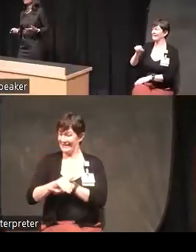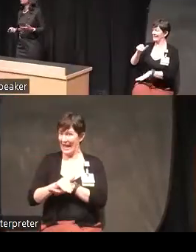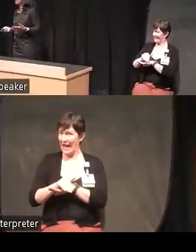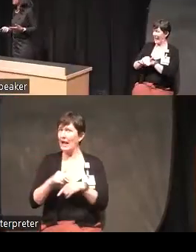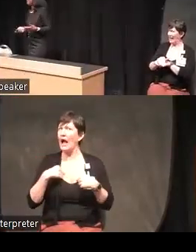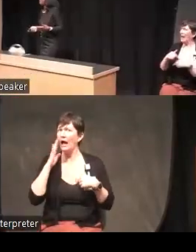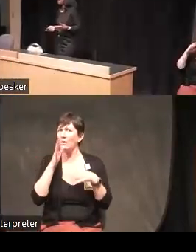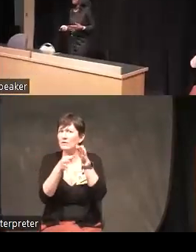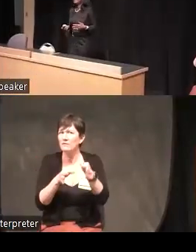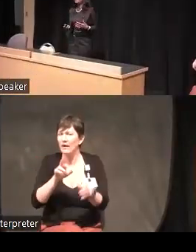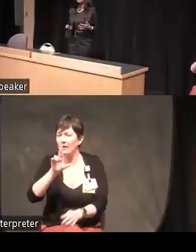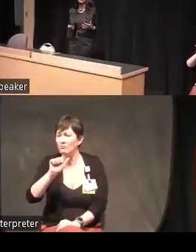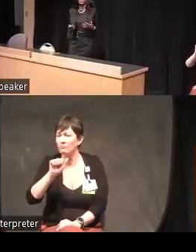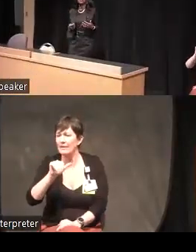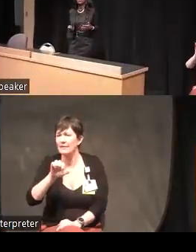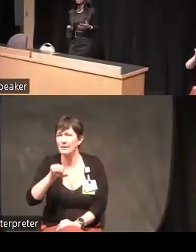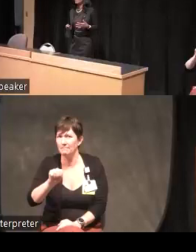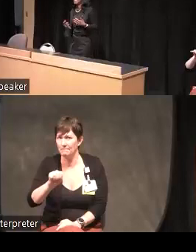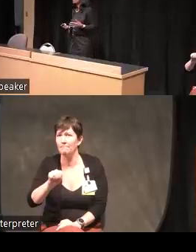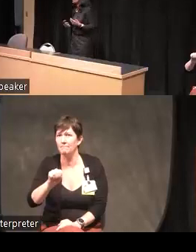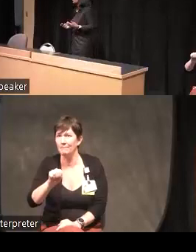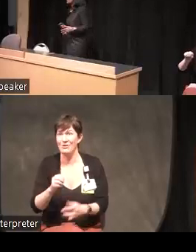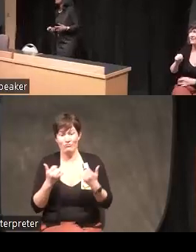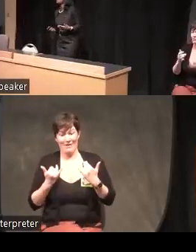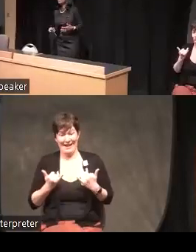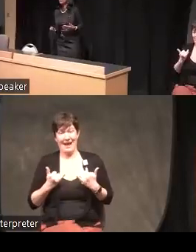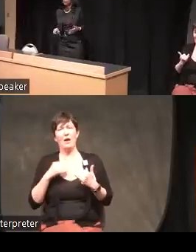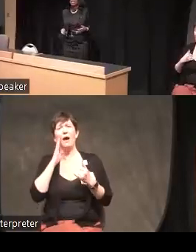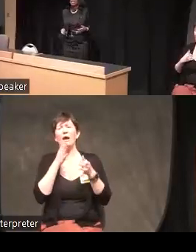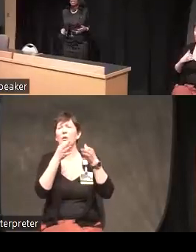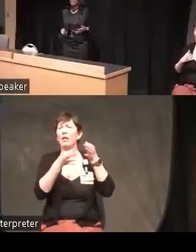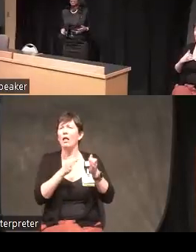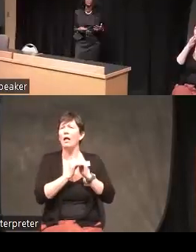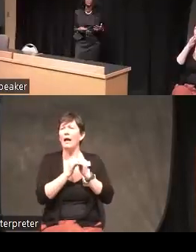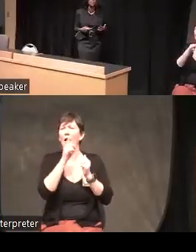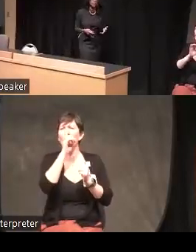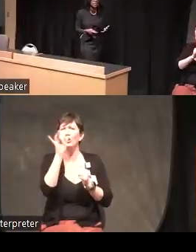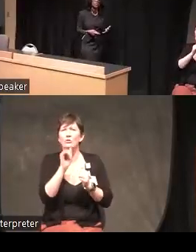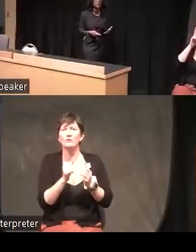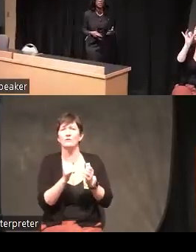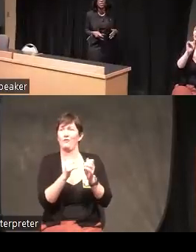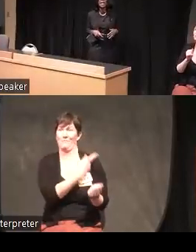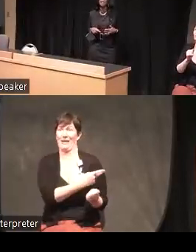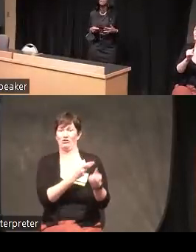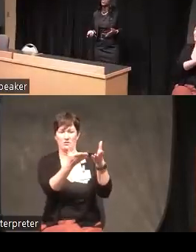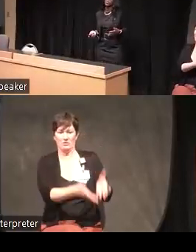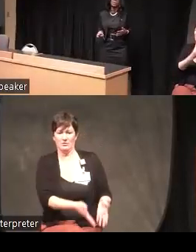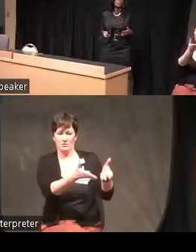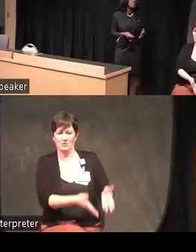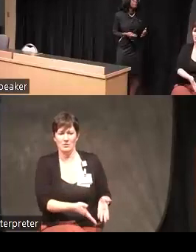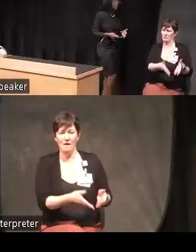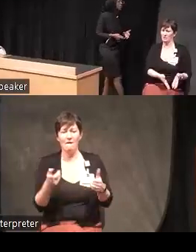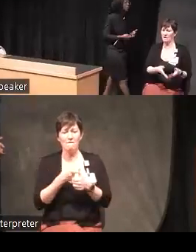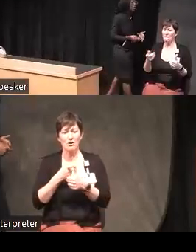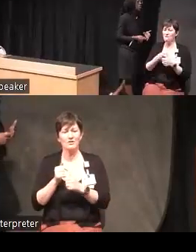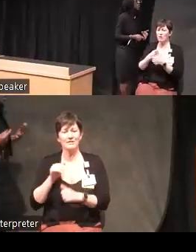define racism. Today I'm going to talk more about how it shows up in clinical practice, how it shows up in your patient population. I'm going to start with implicit